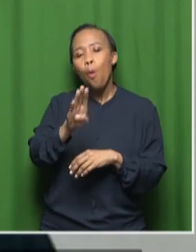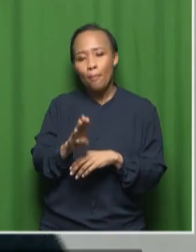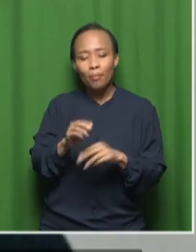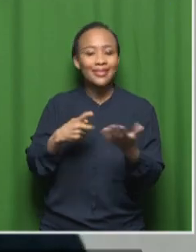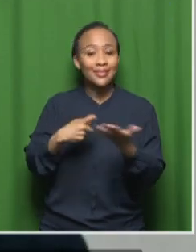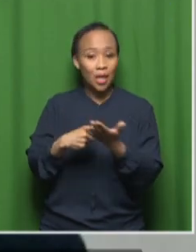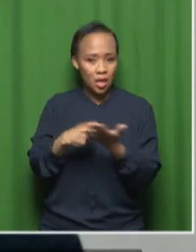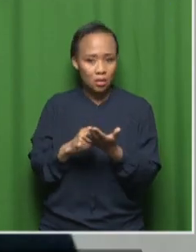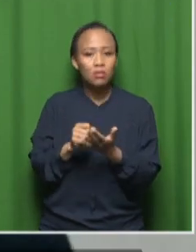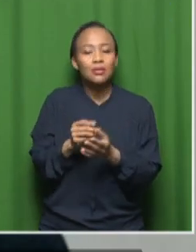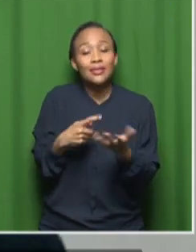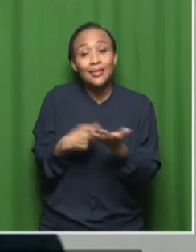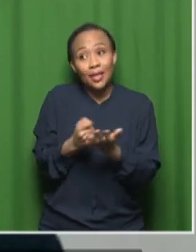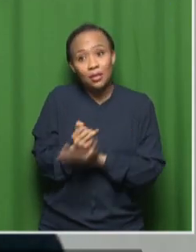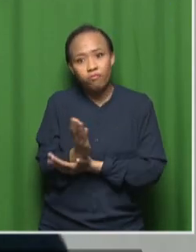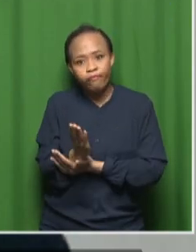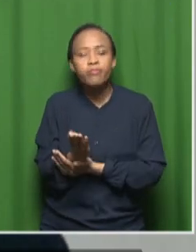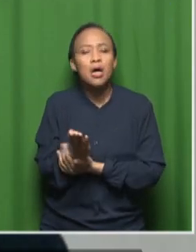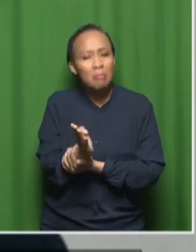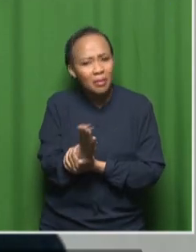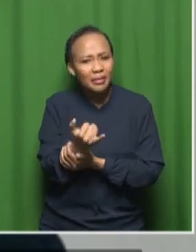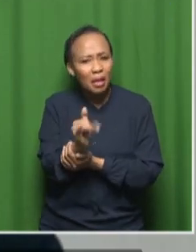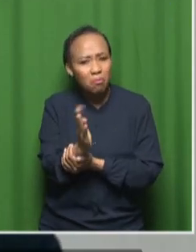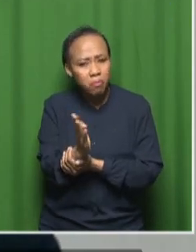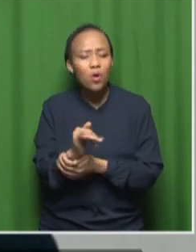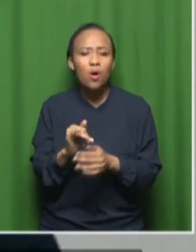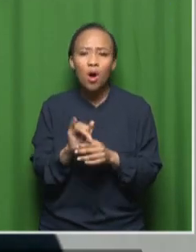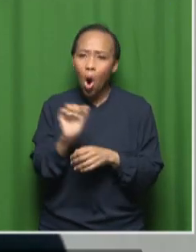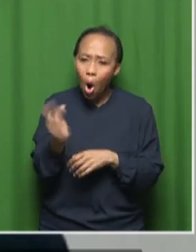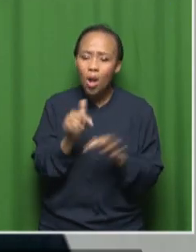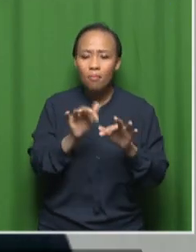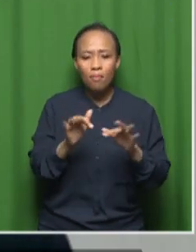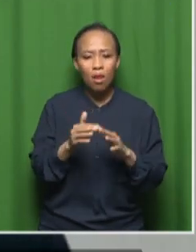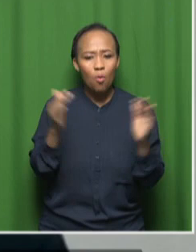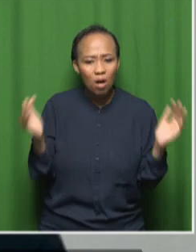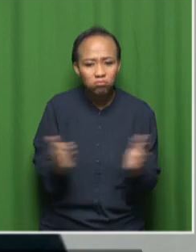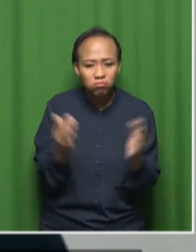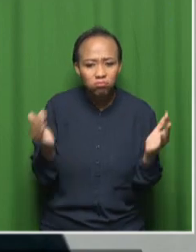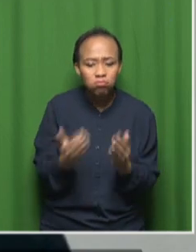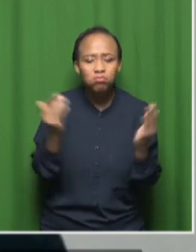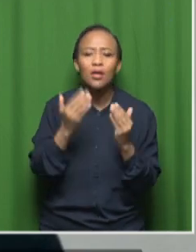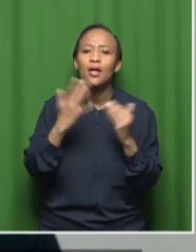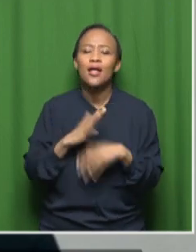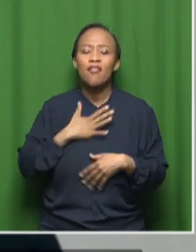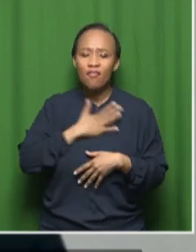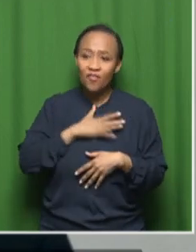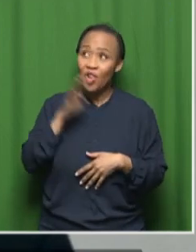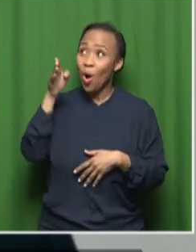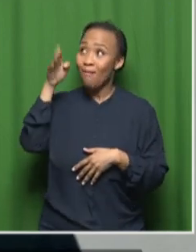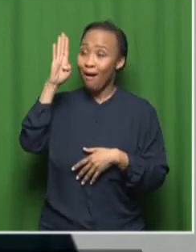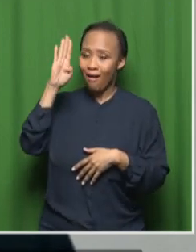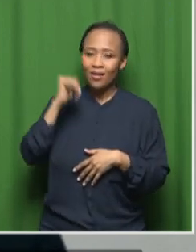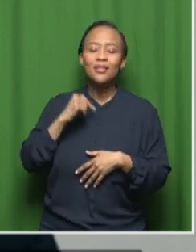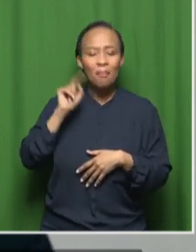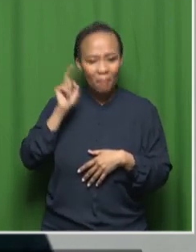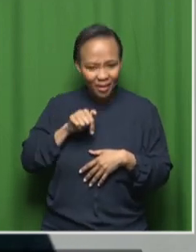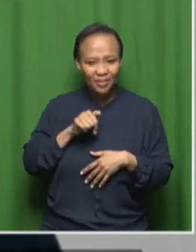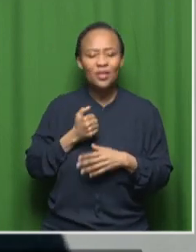still available, and we're encouraging people, all people, we must feel God's great awe, and we cannot afford anything